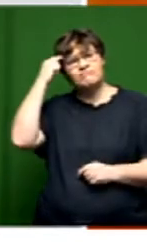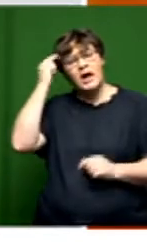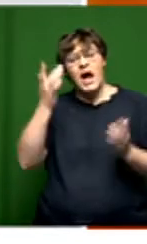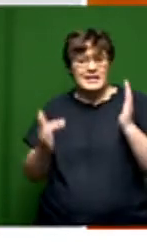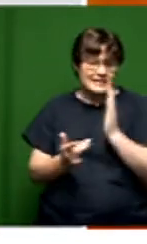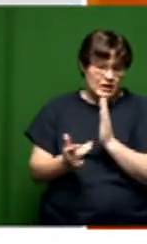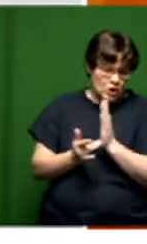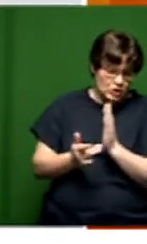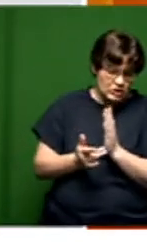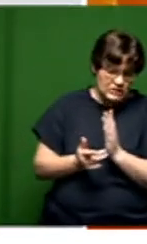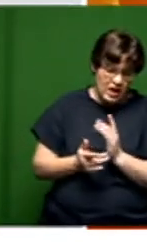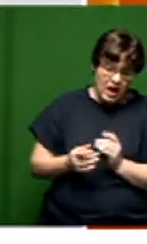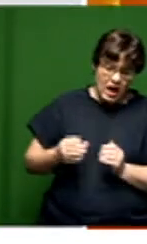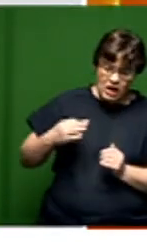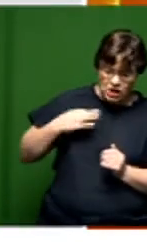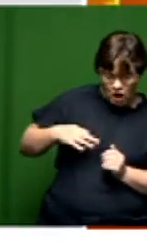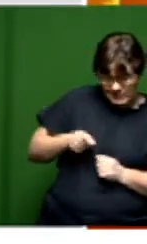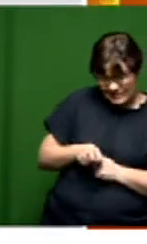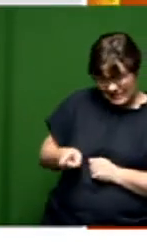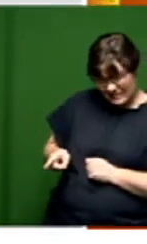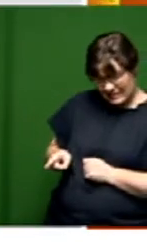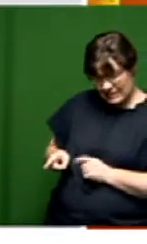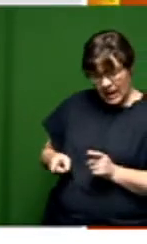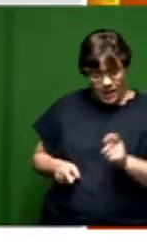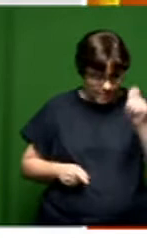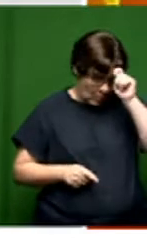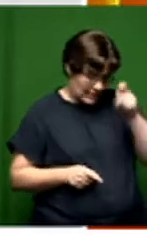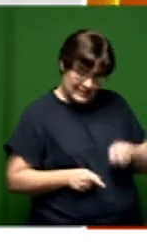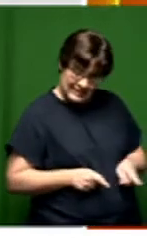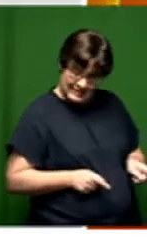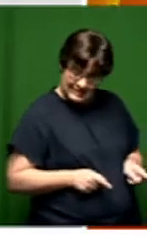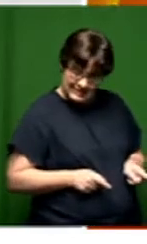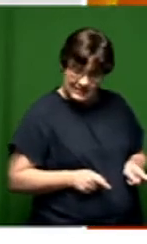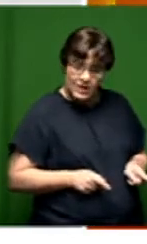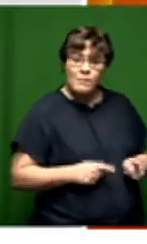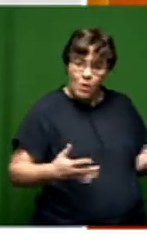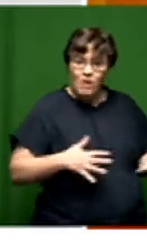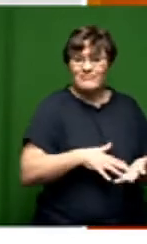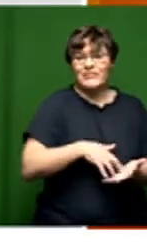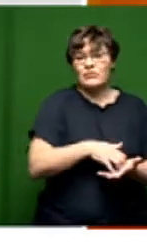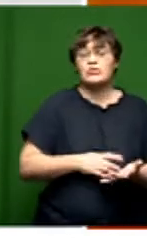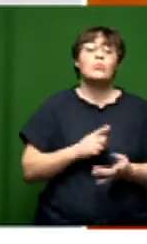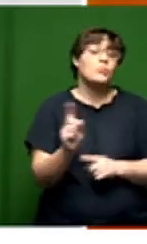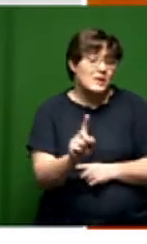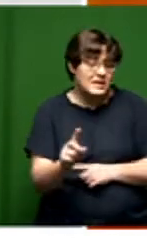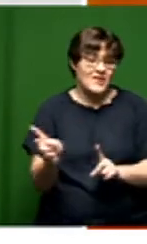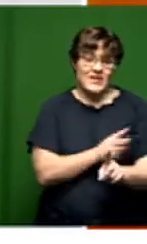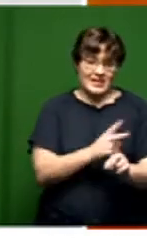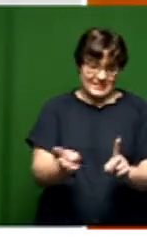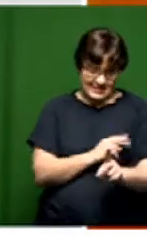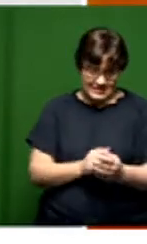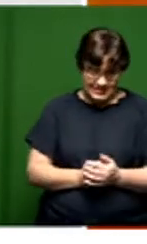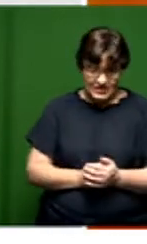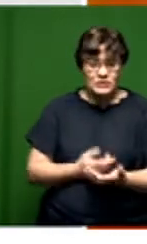making adolescent girls and adolescent and young boys as well vulnerable to violence. So it's a